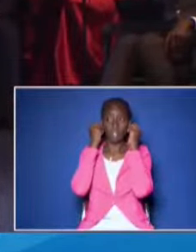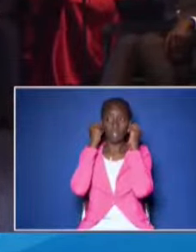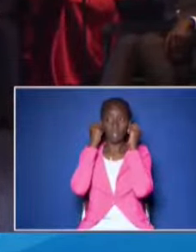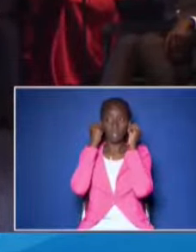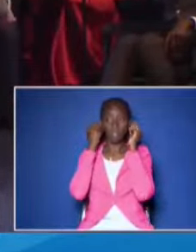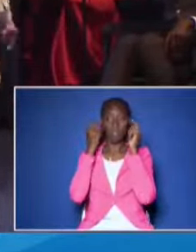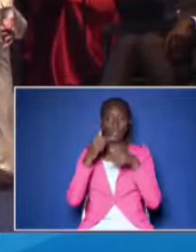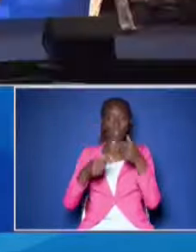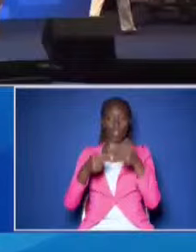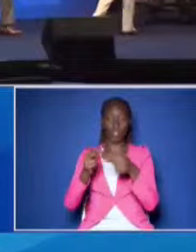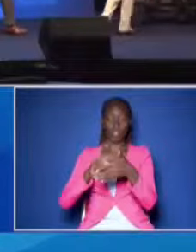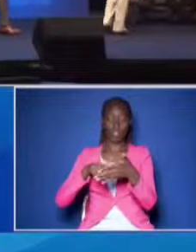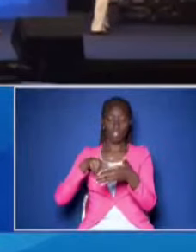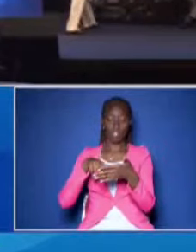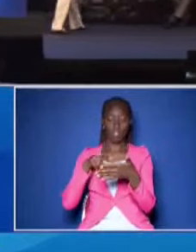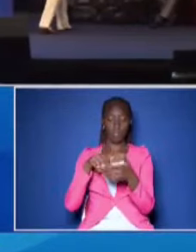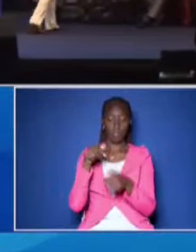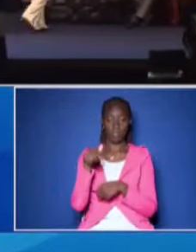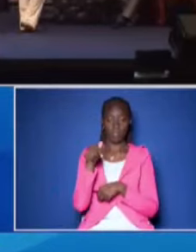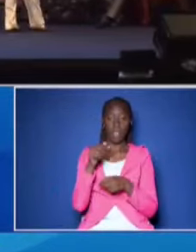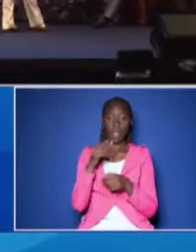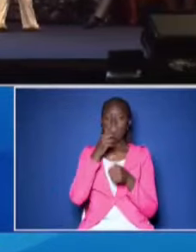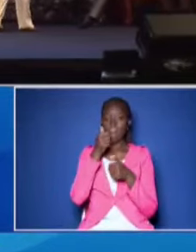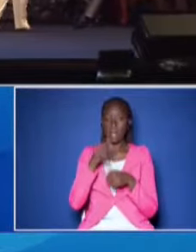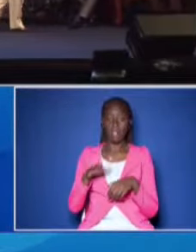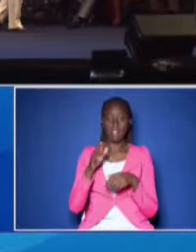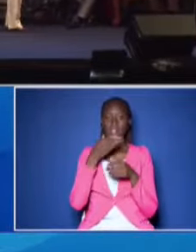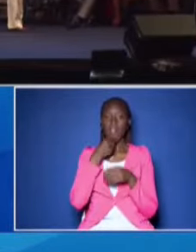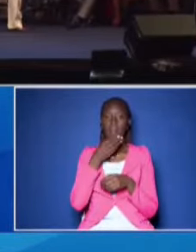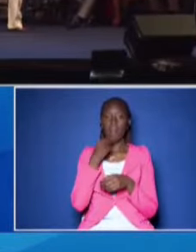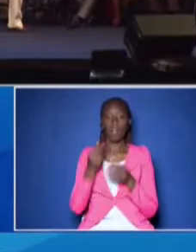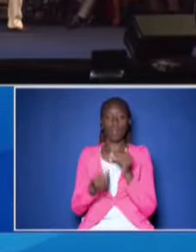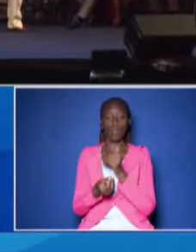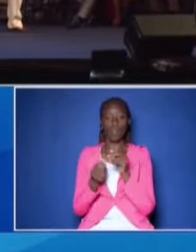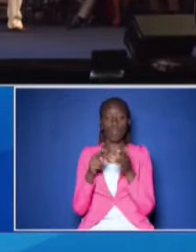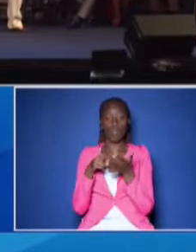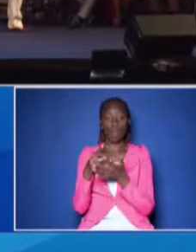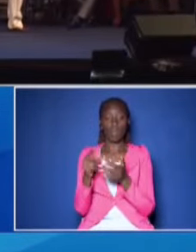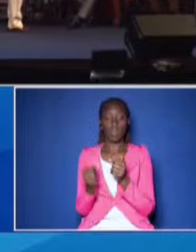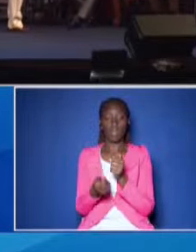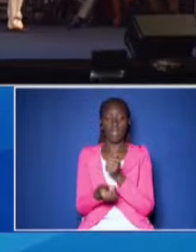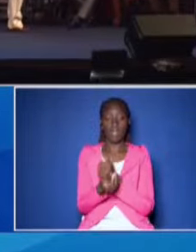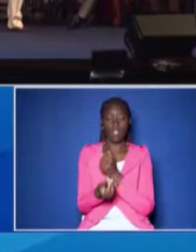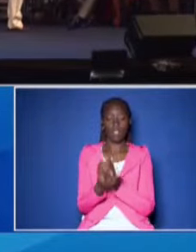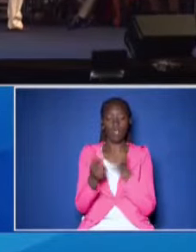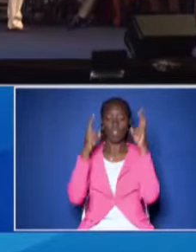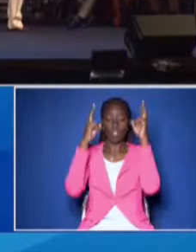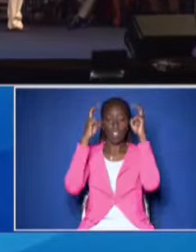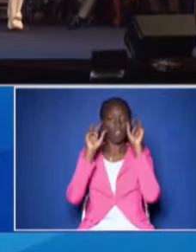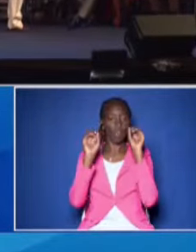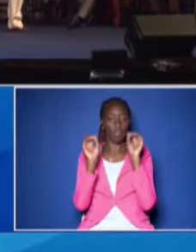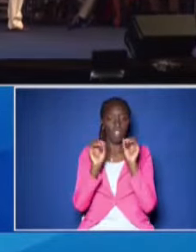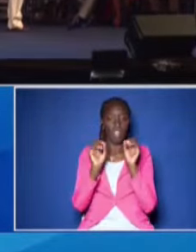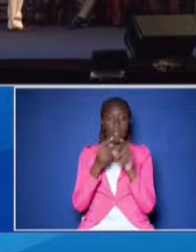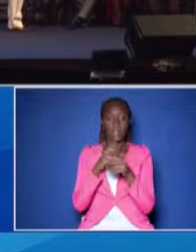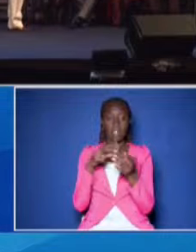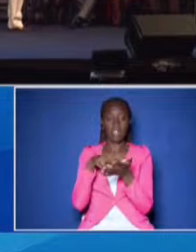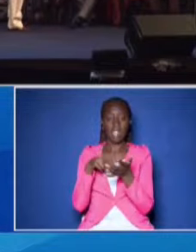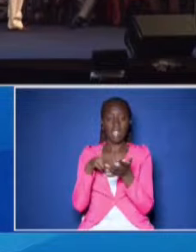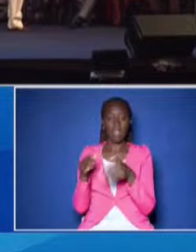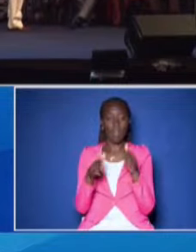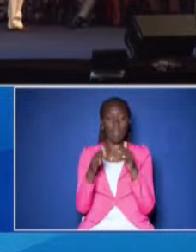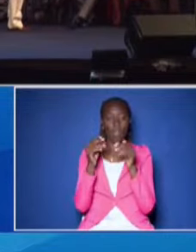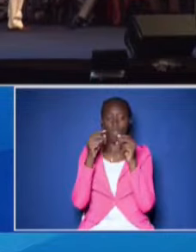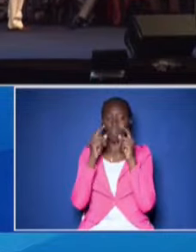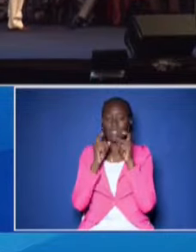read read it blessed is the man that walketh not in the counsel of the ungodly nor standeth in the way of Sinners nor